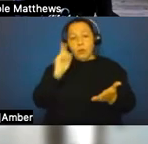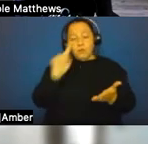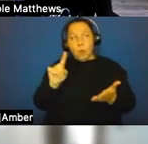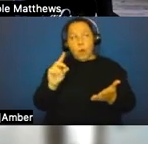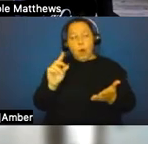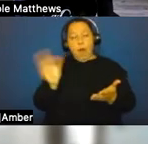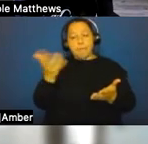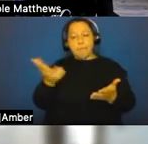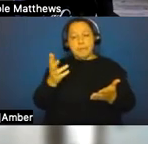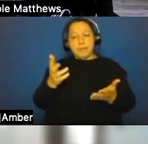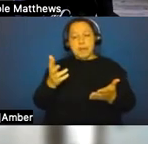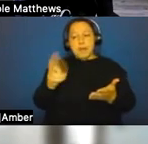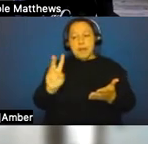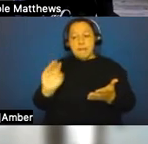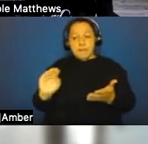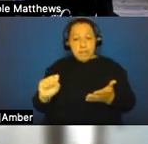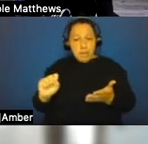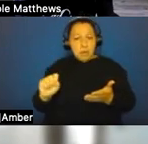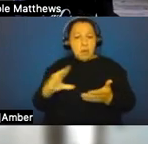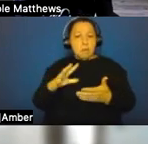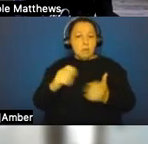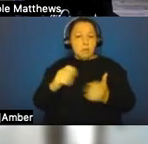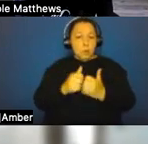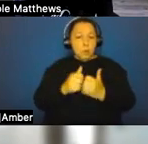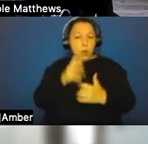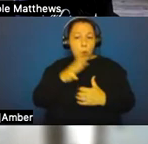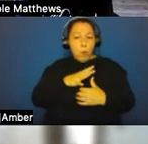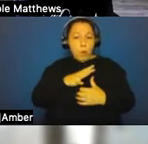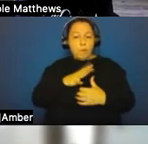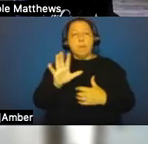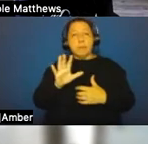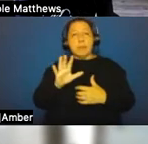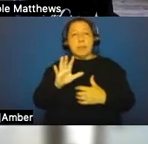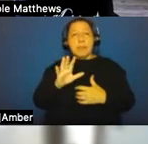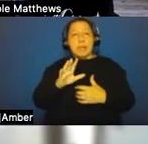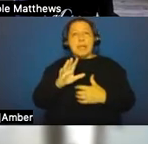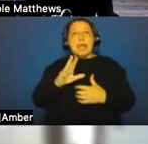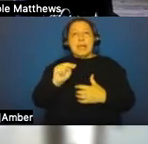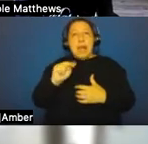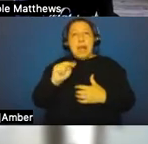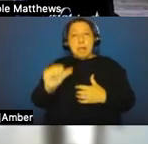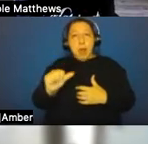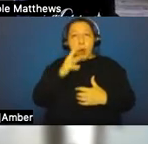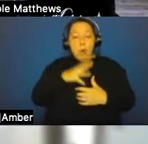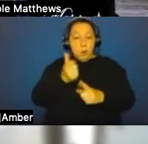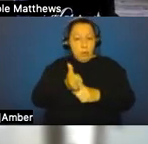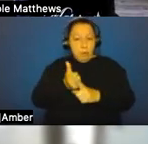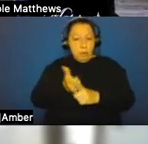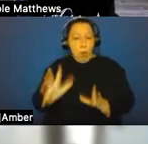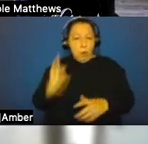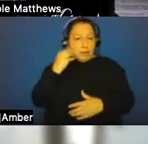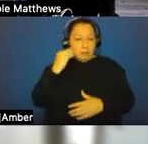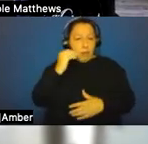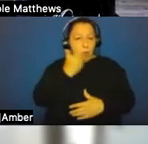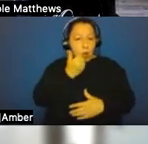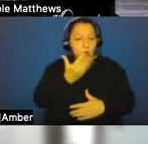victims of with women who had Native women who had experienced prostitution and trafficking, we learned a lot